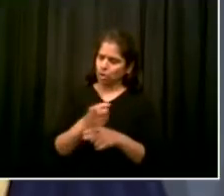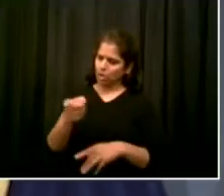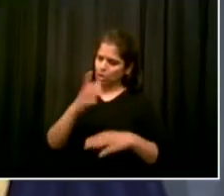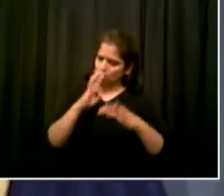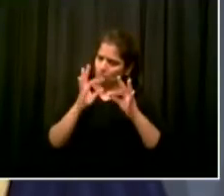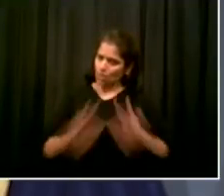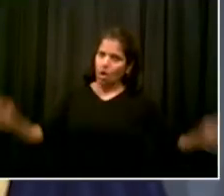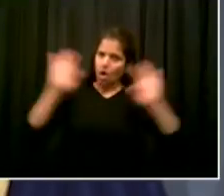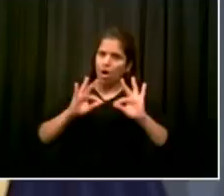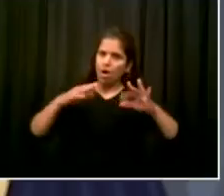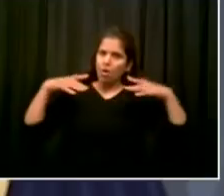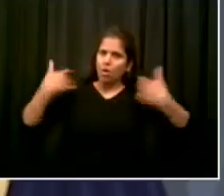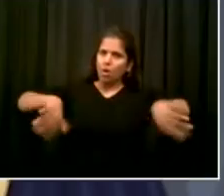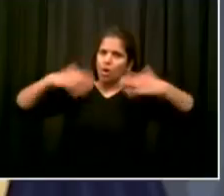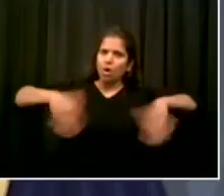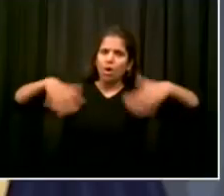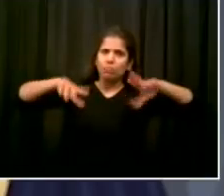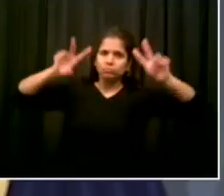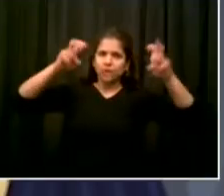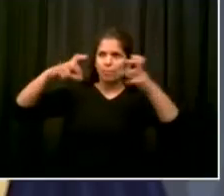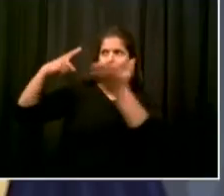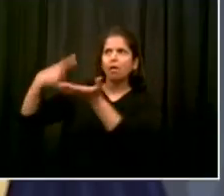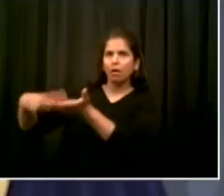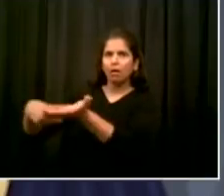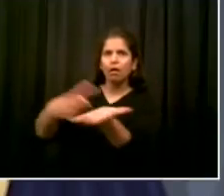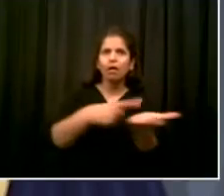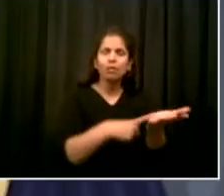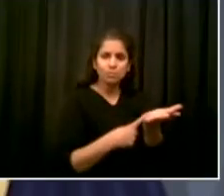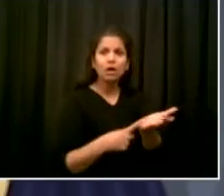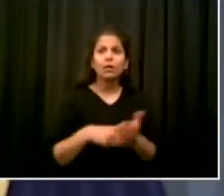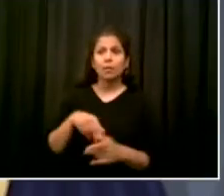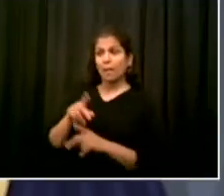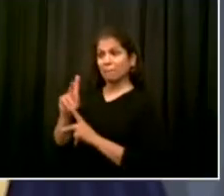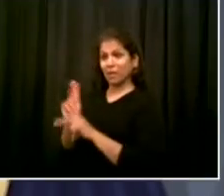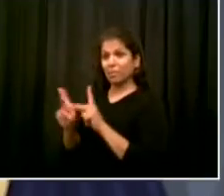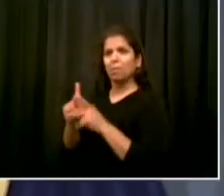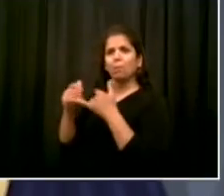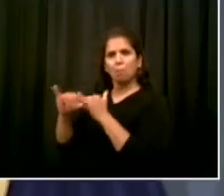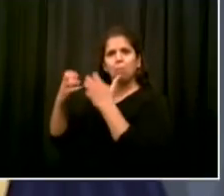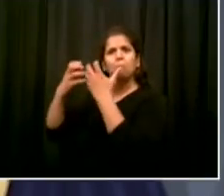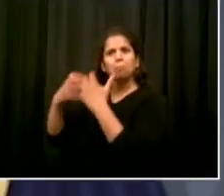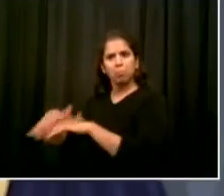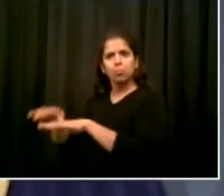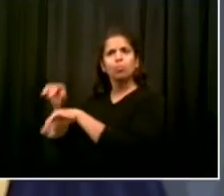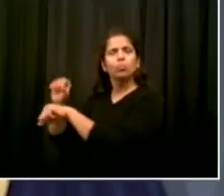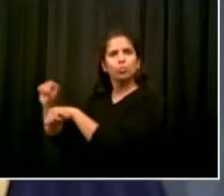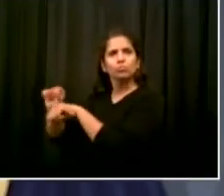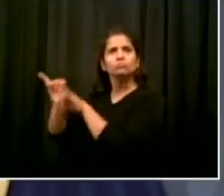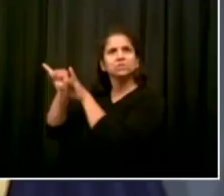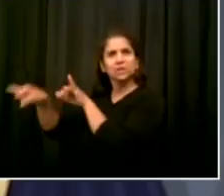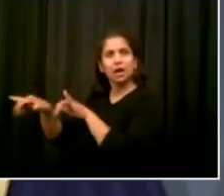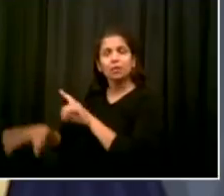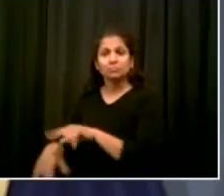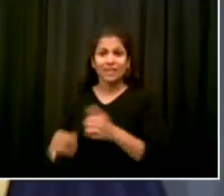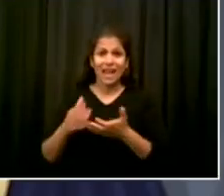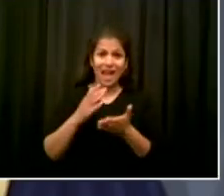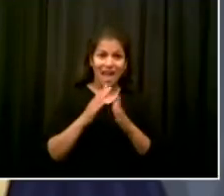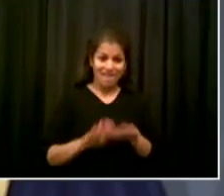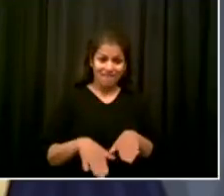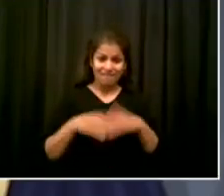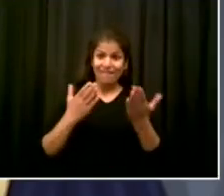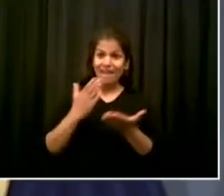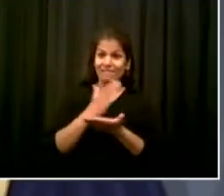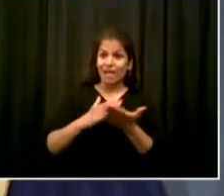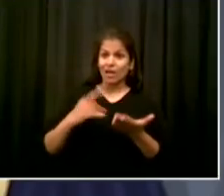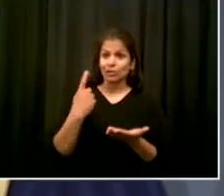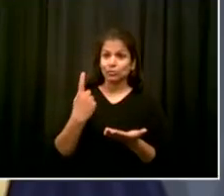working, and those who can pay the rent. Obviously, that's what we aspire to for everyone because buildings have to